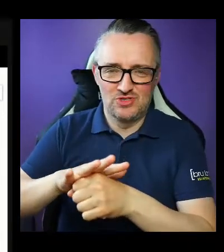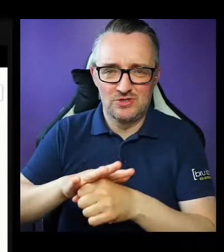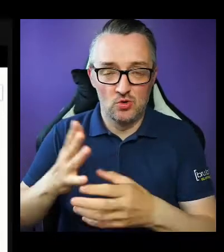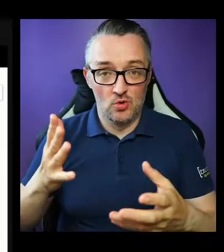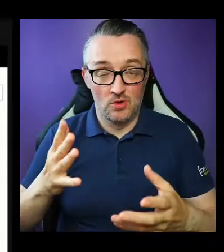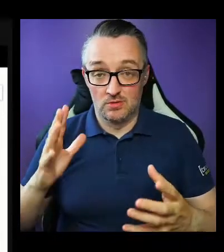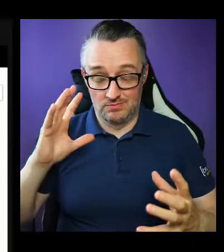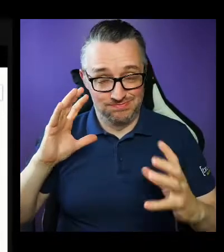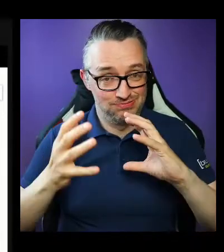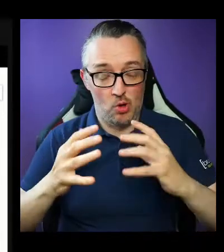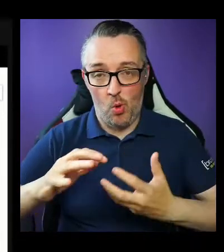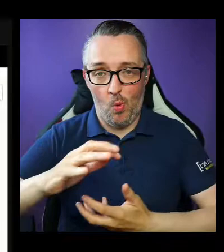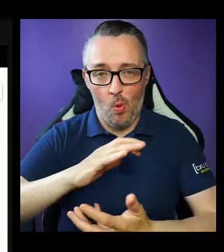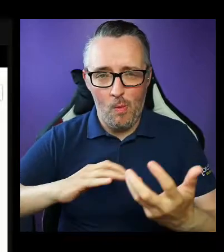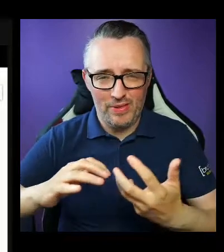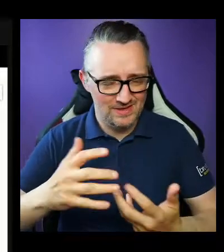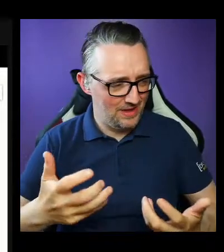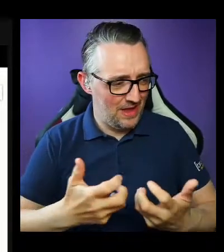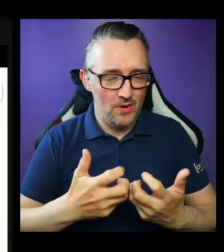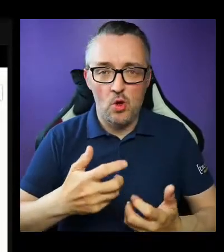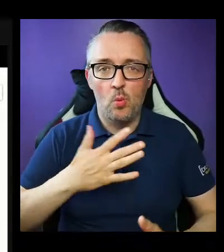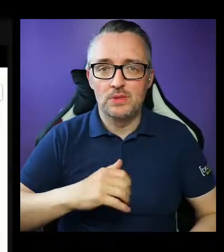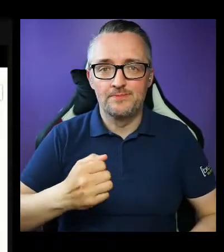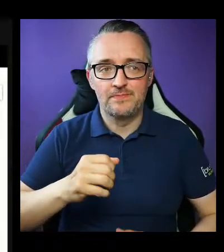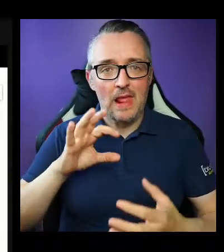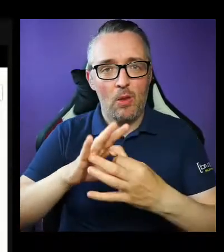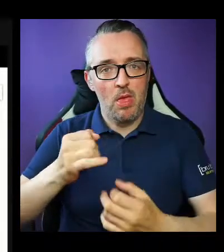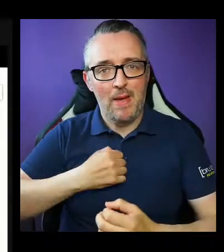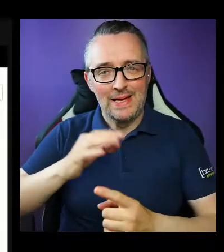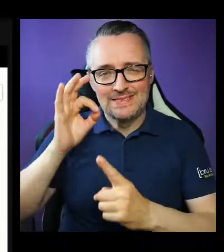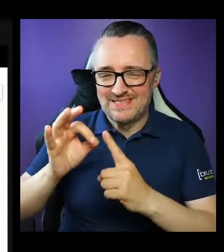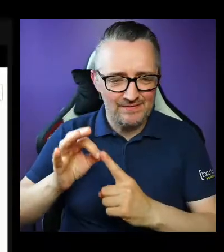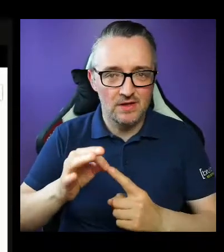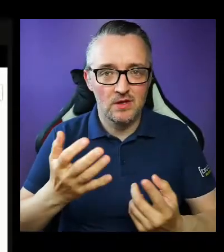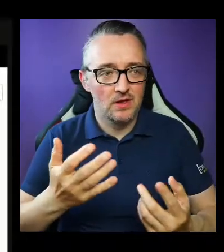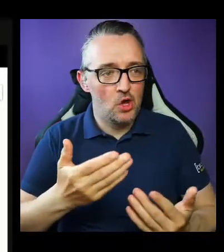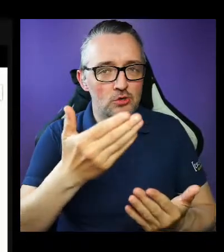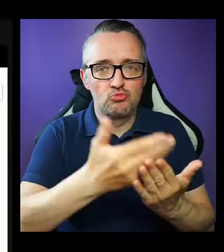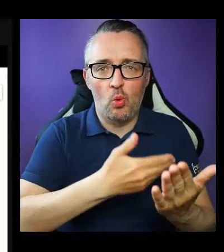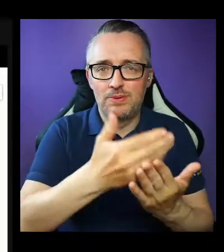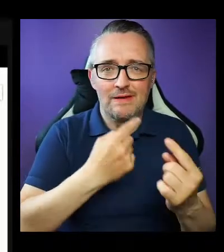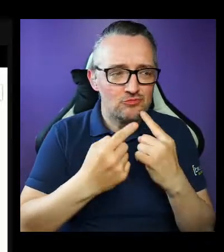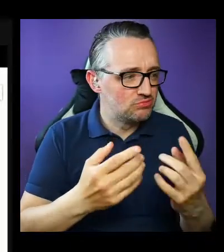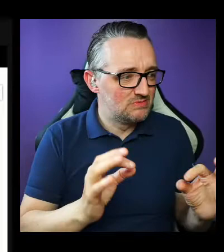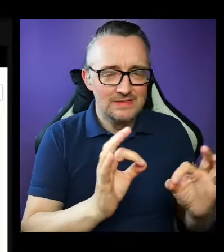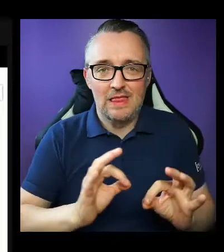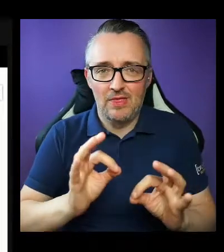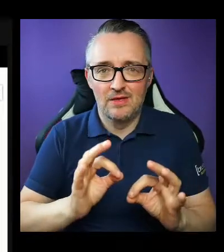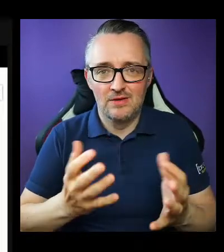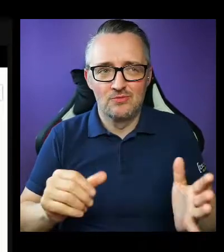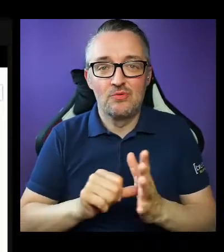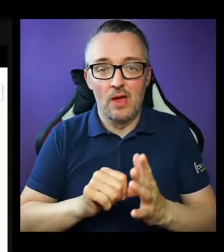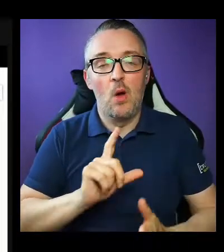more complicated and you can't find any documentation anymore and you're kind of lost. So that's why I wanted